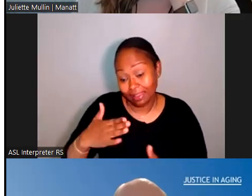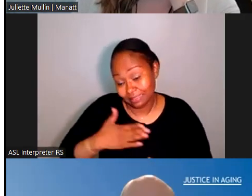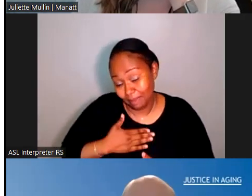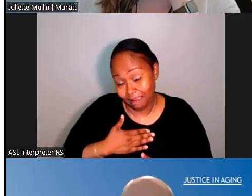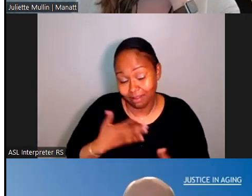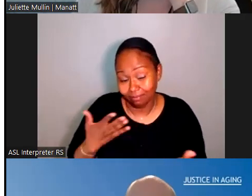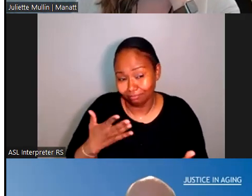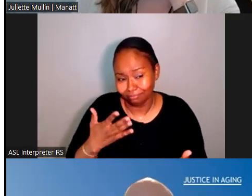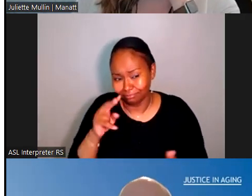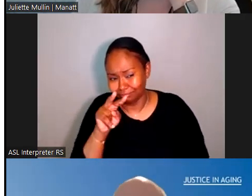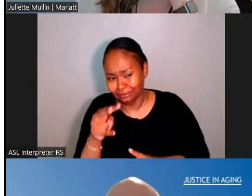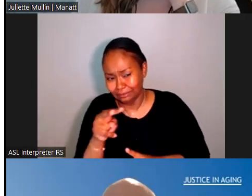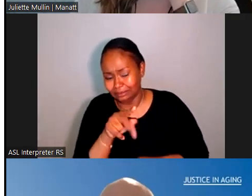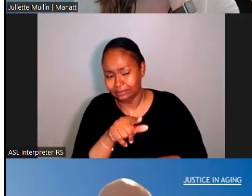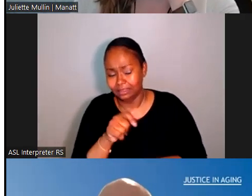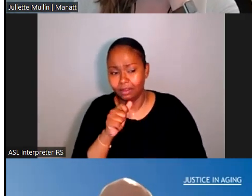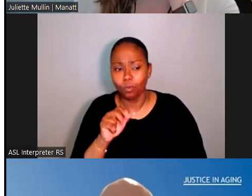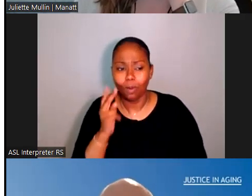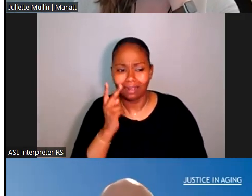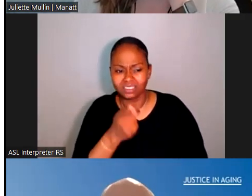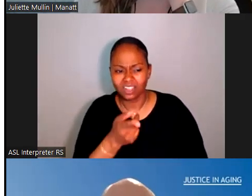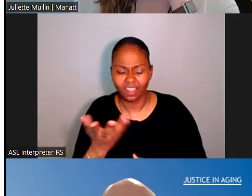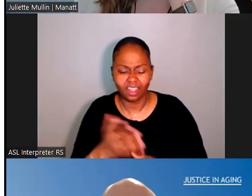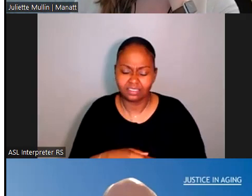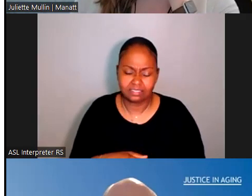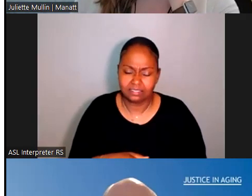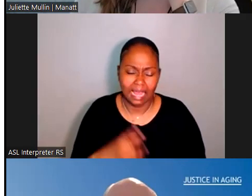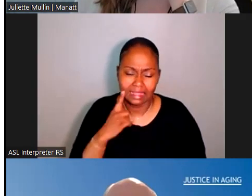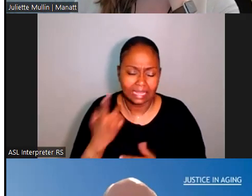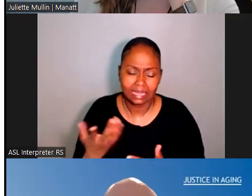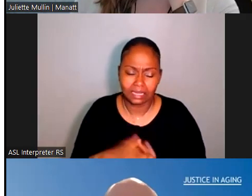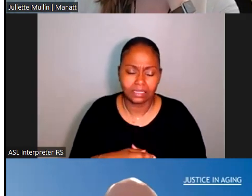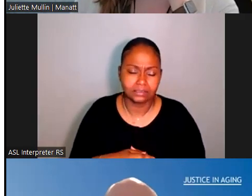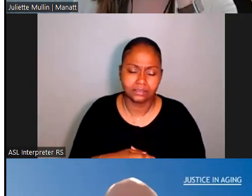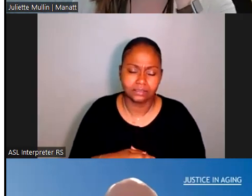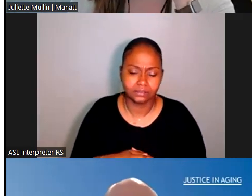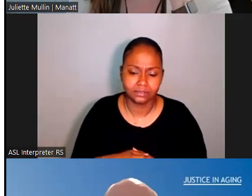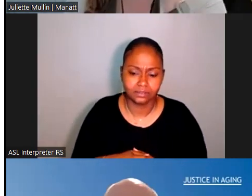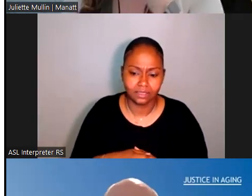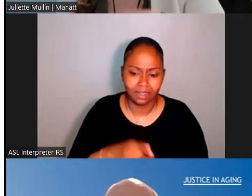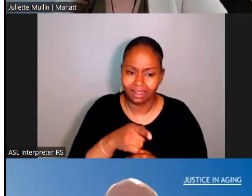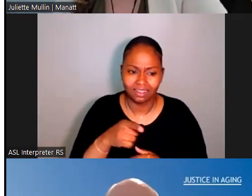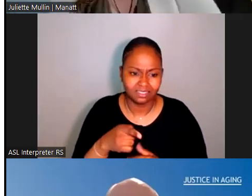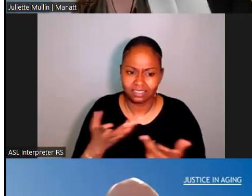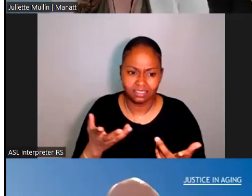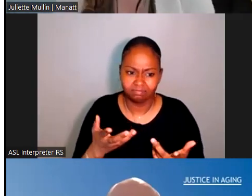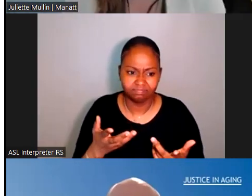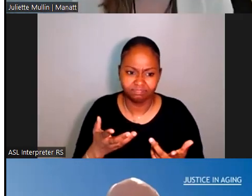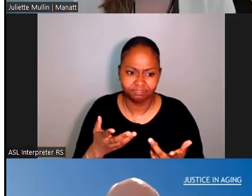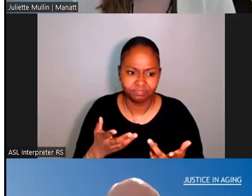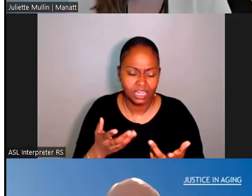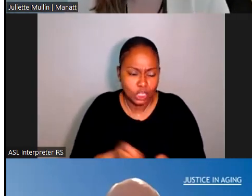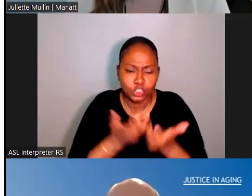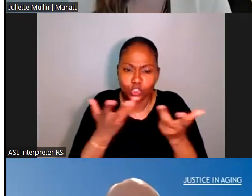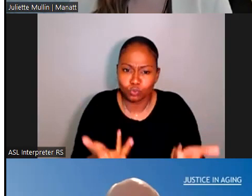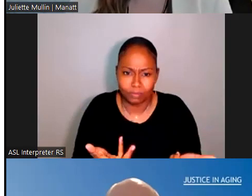impression, first take on looking through this. I think it's would give way too much leeway